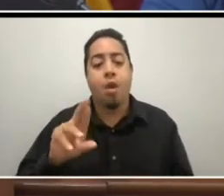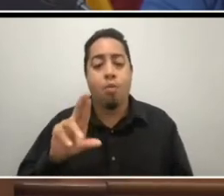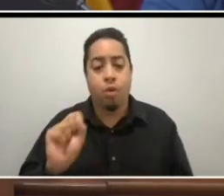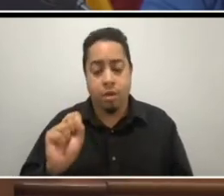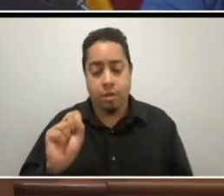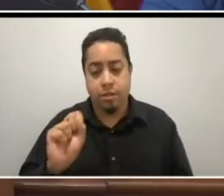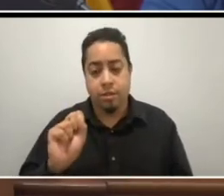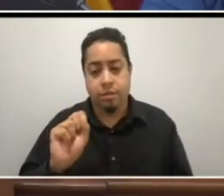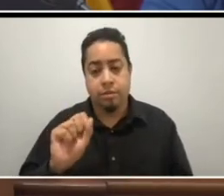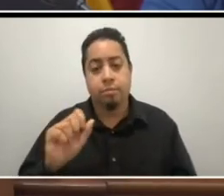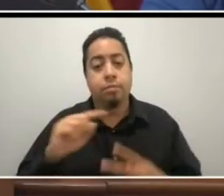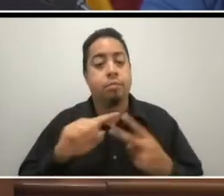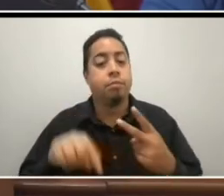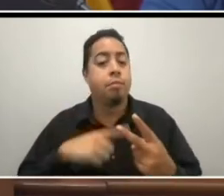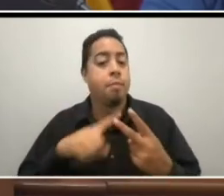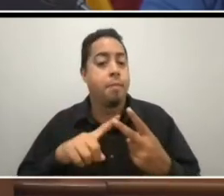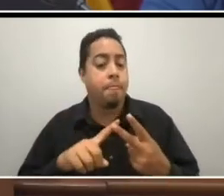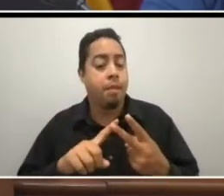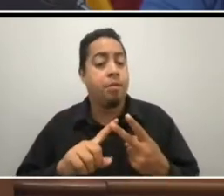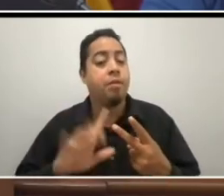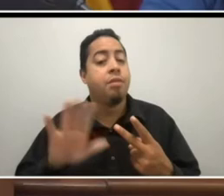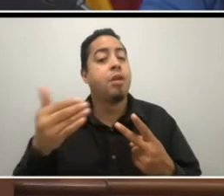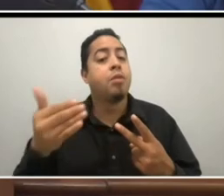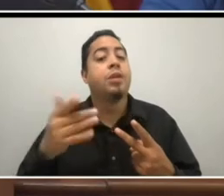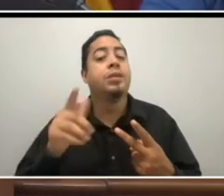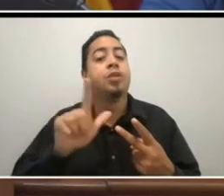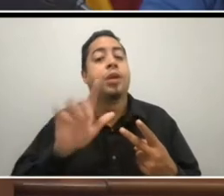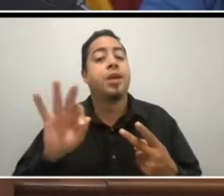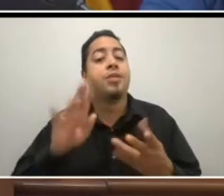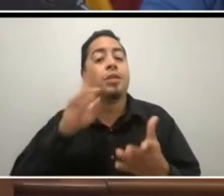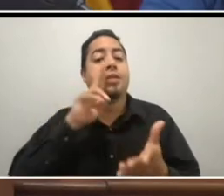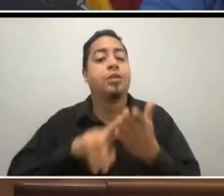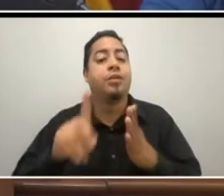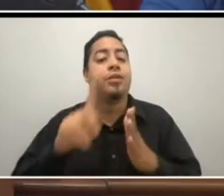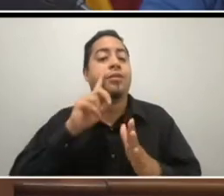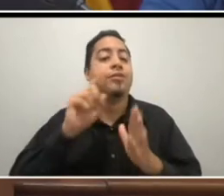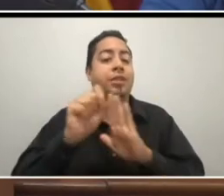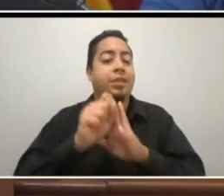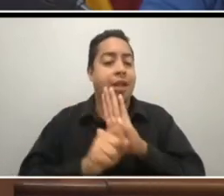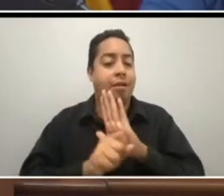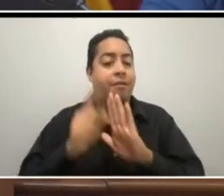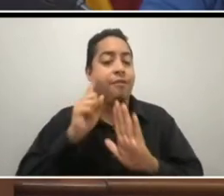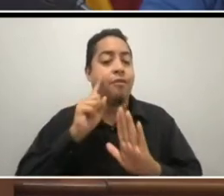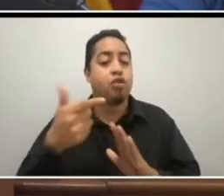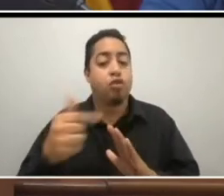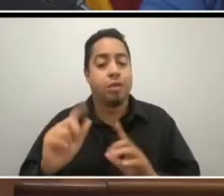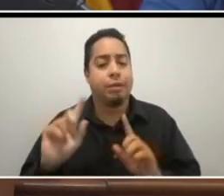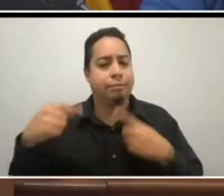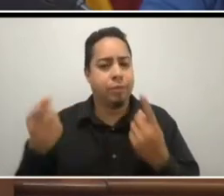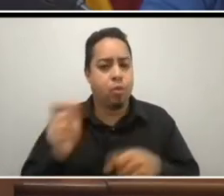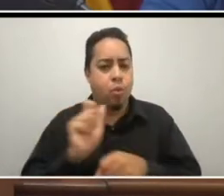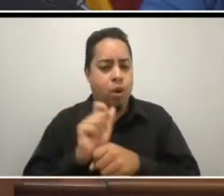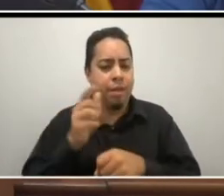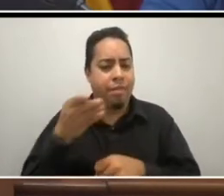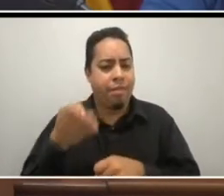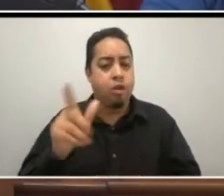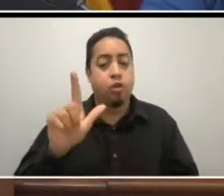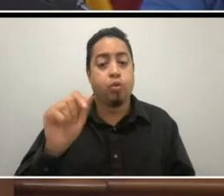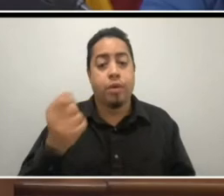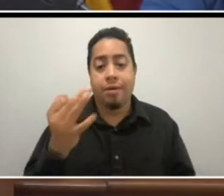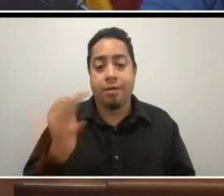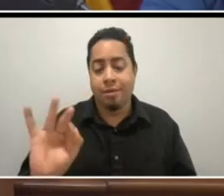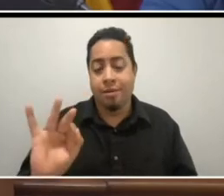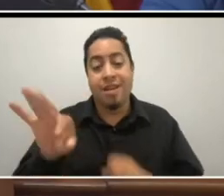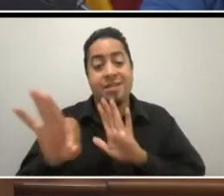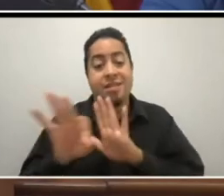the 29th Secretary of State of Georgia, serving in this role since 2019. As an elected official